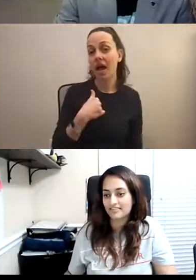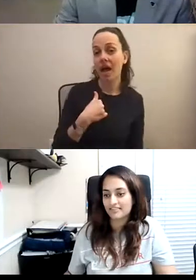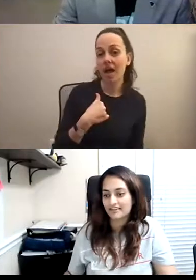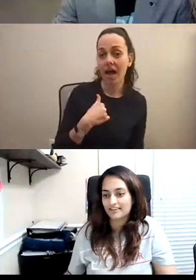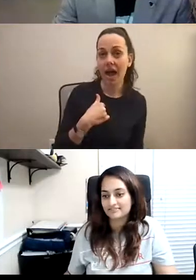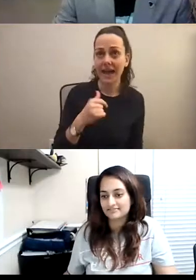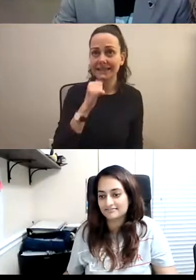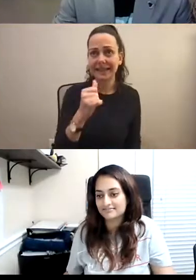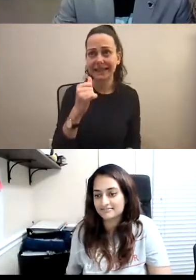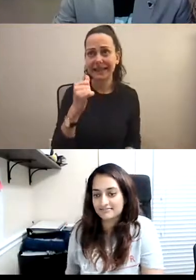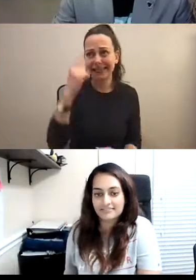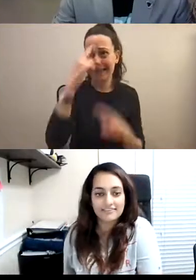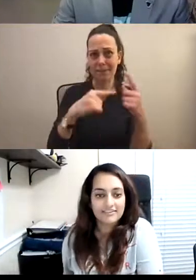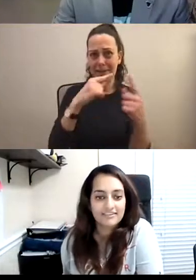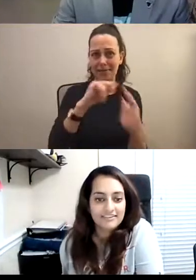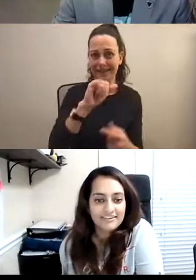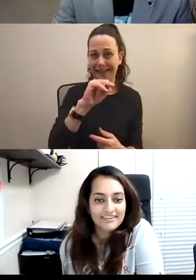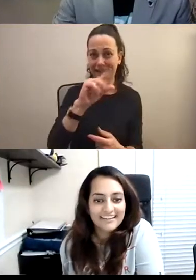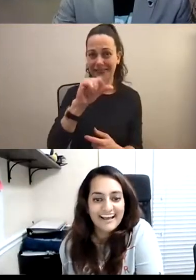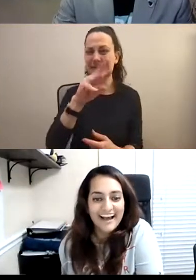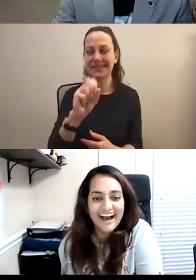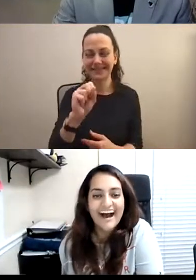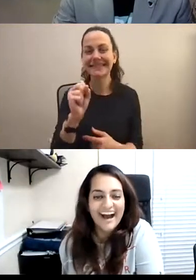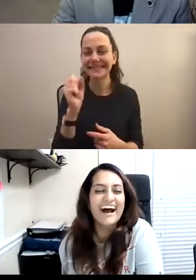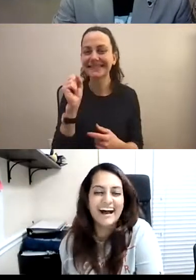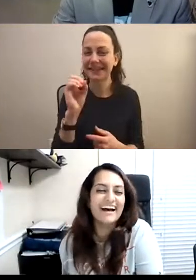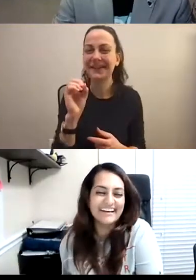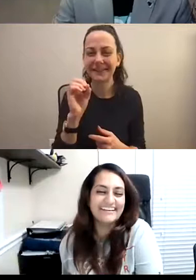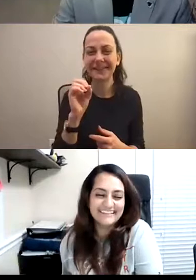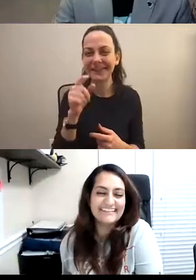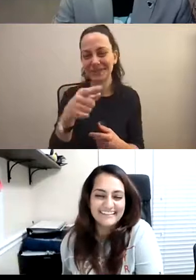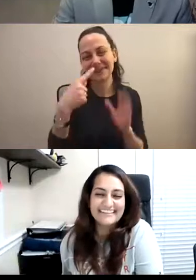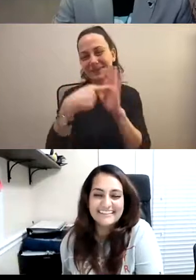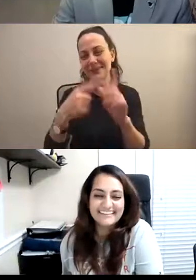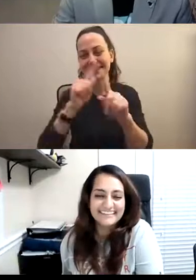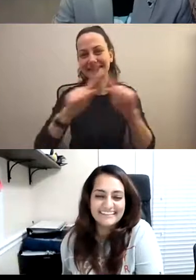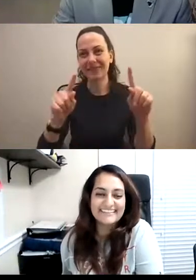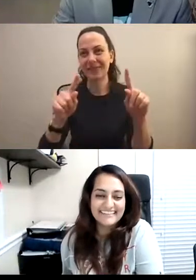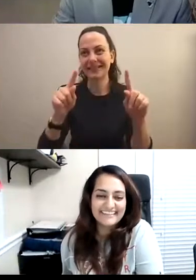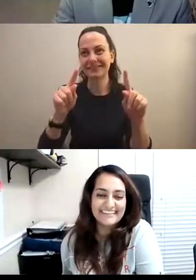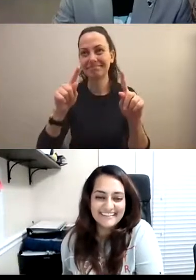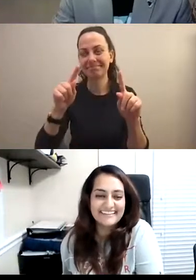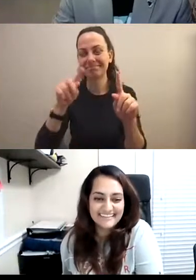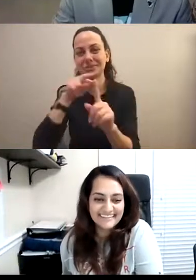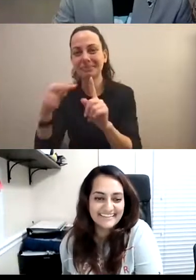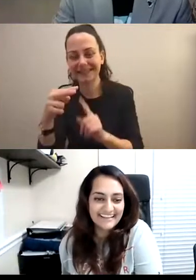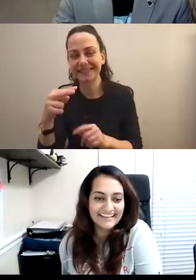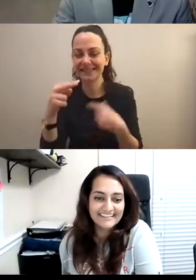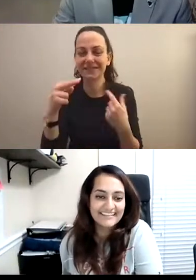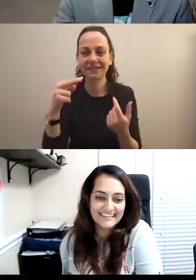thinking about the whole in-law situation. So you've shown me a different a different side to